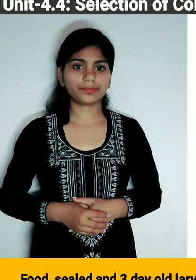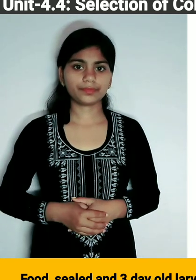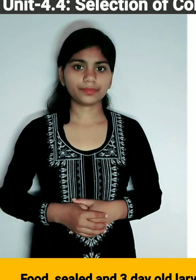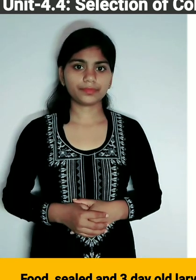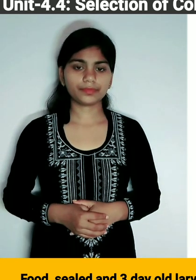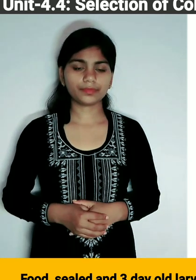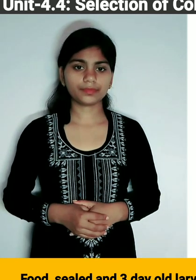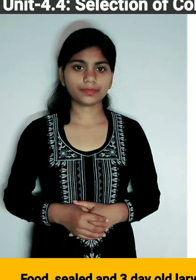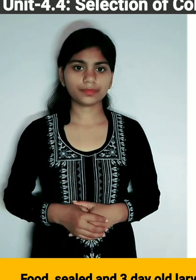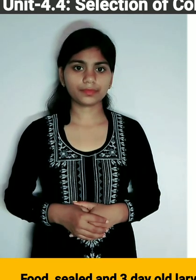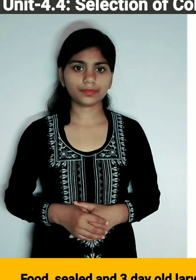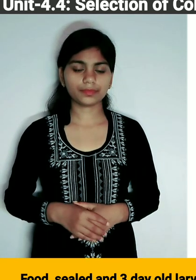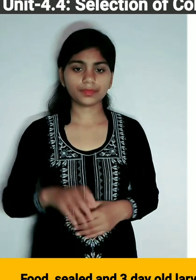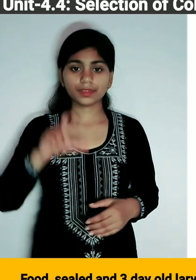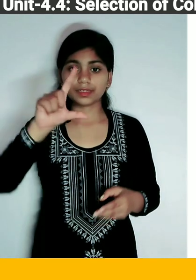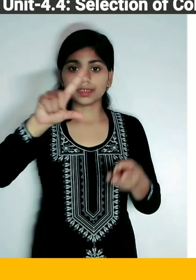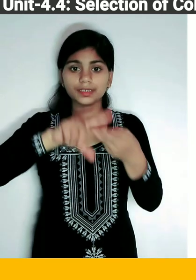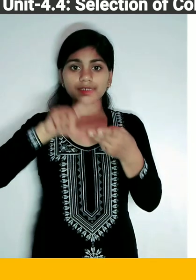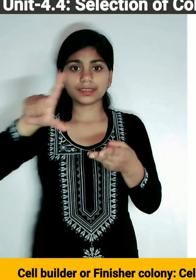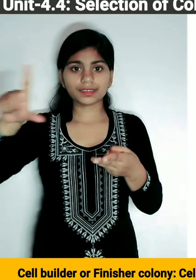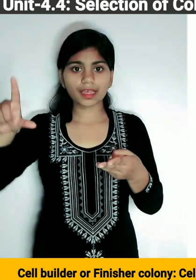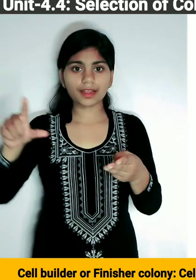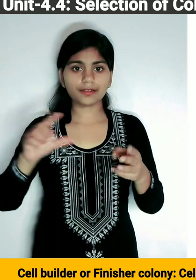nurse bees.